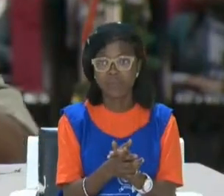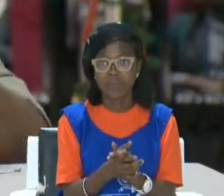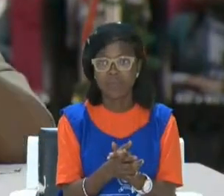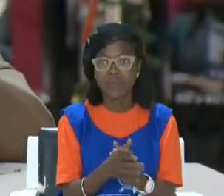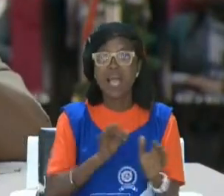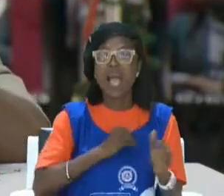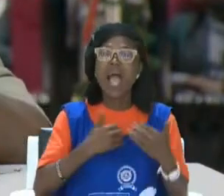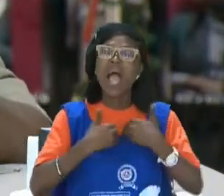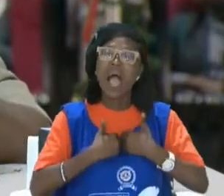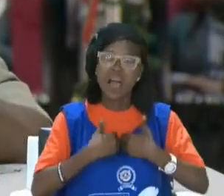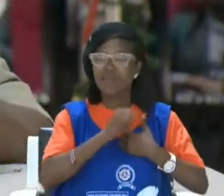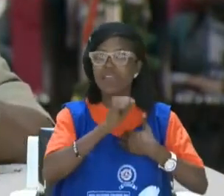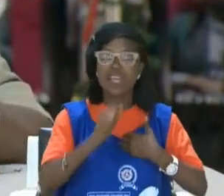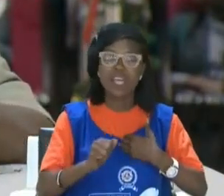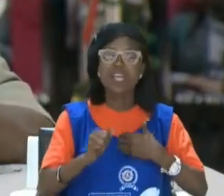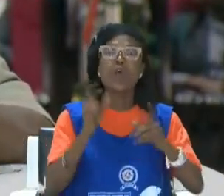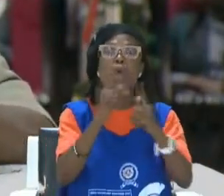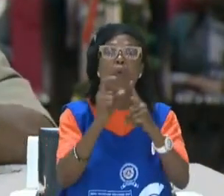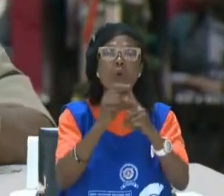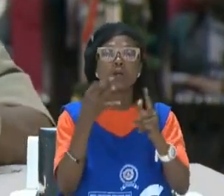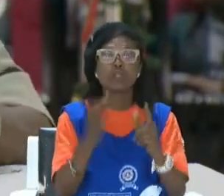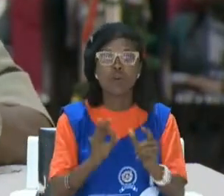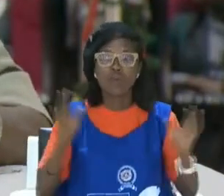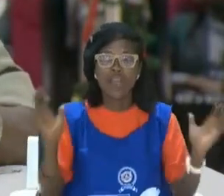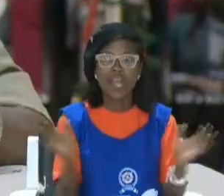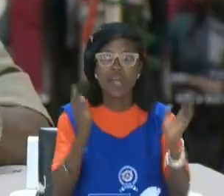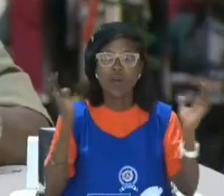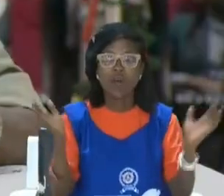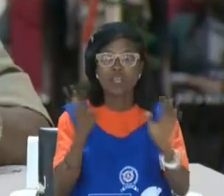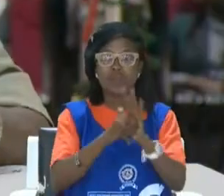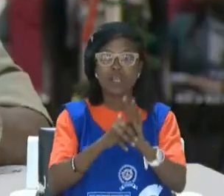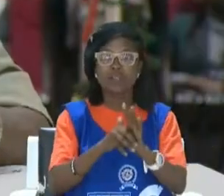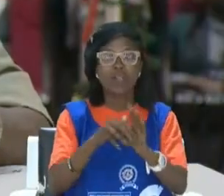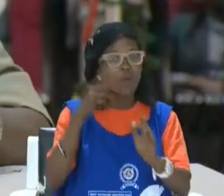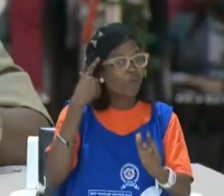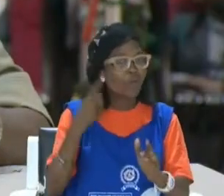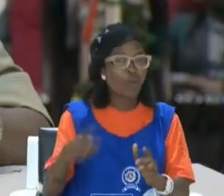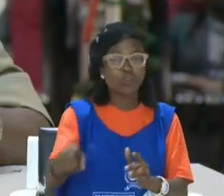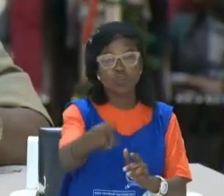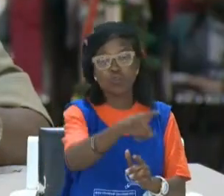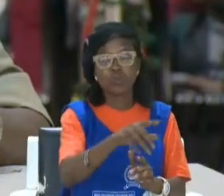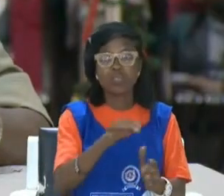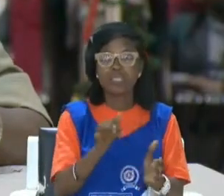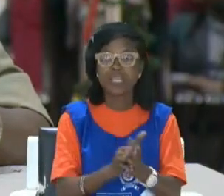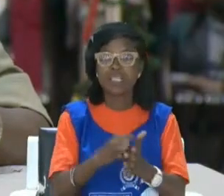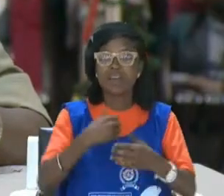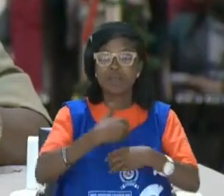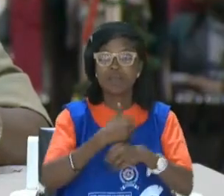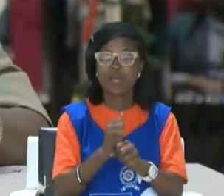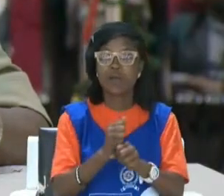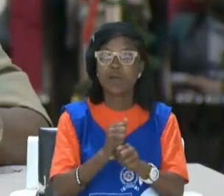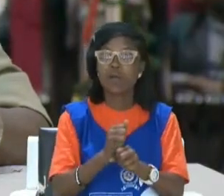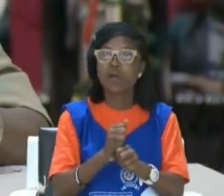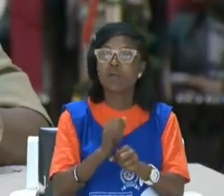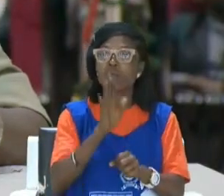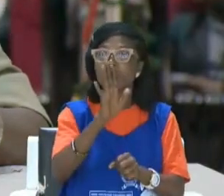I have a word of encouragement for those of us who have made up our minds we will do his will all the way.